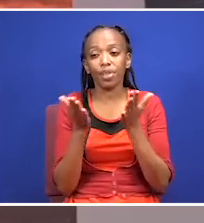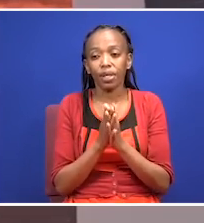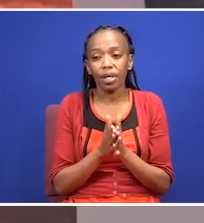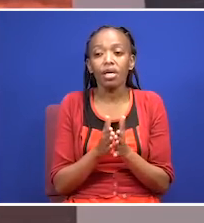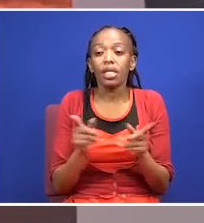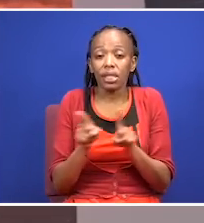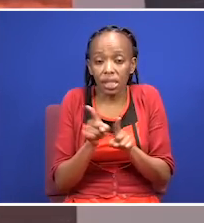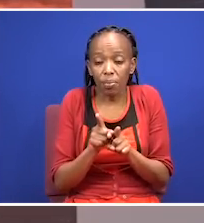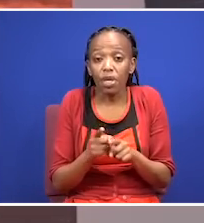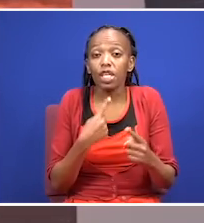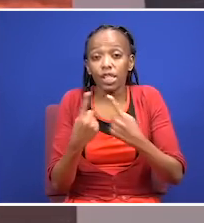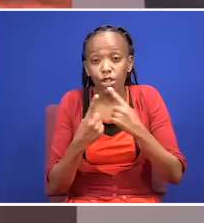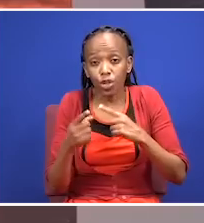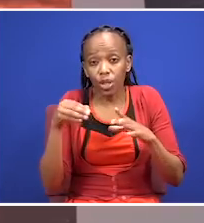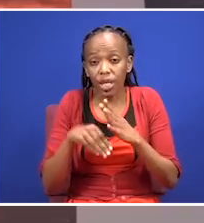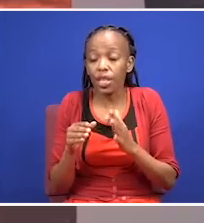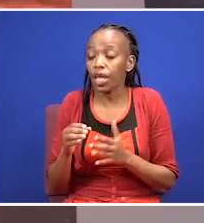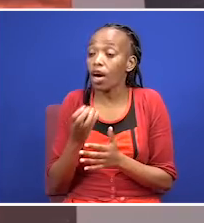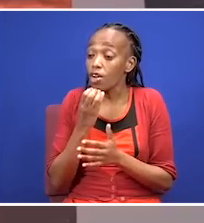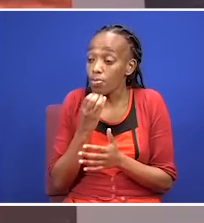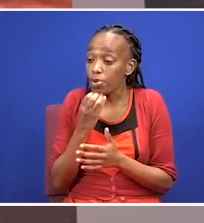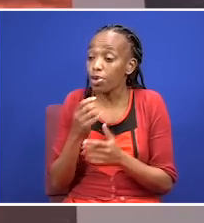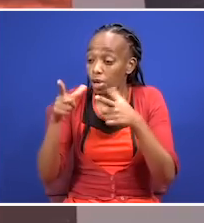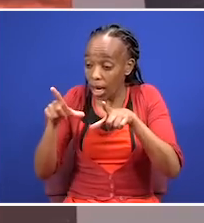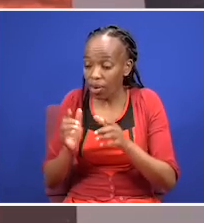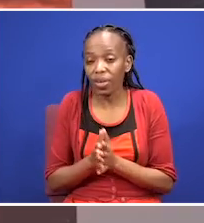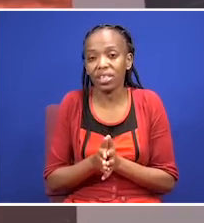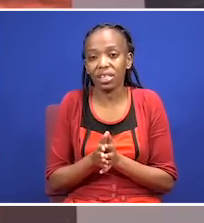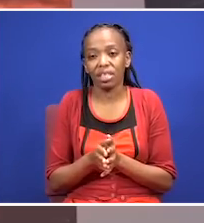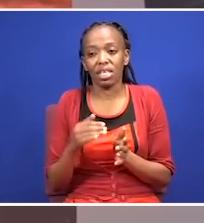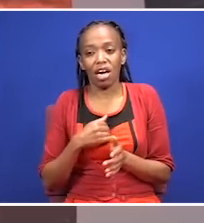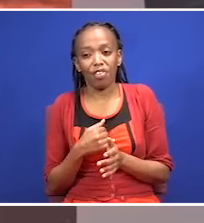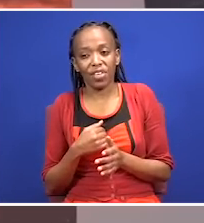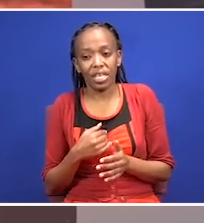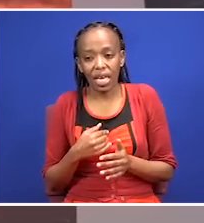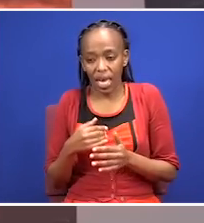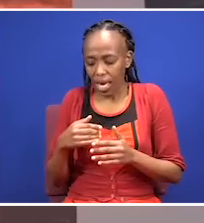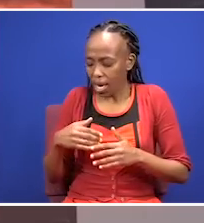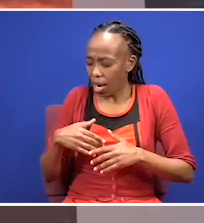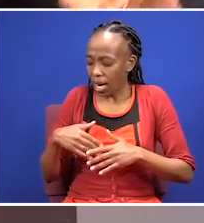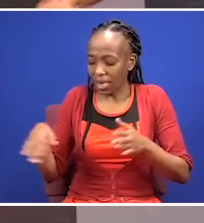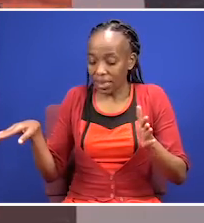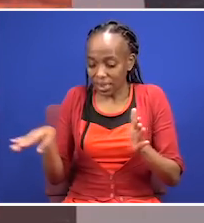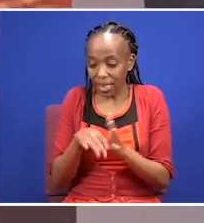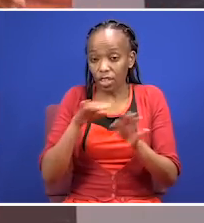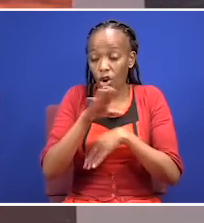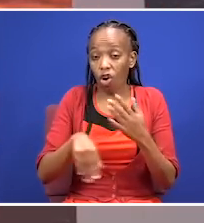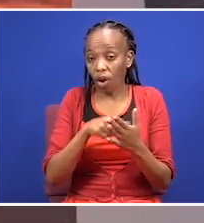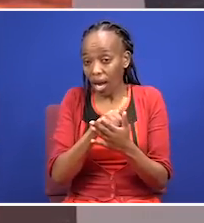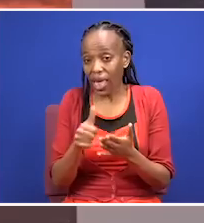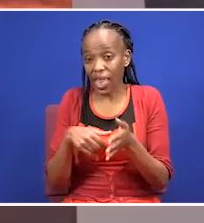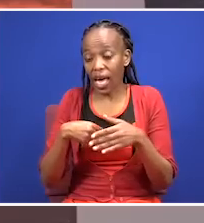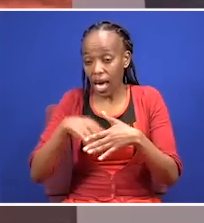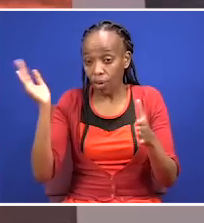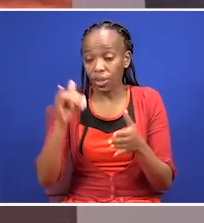furthermore he spoke in the hebrew tongue having excluded everybody else